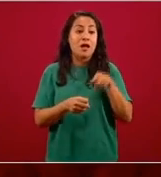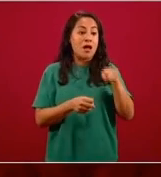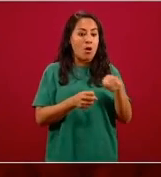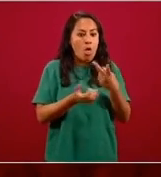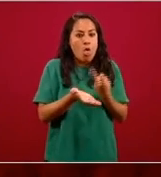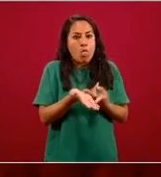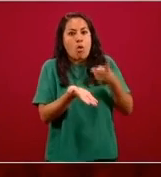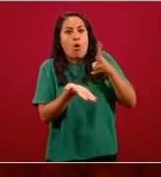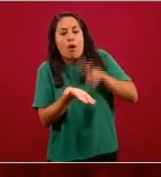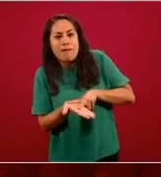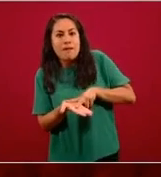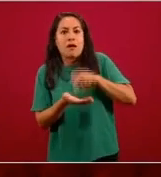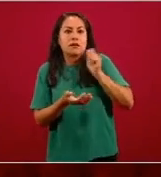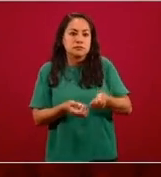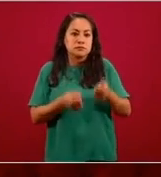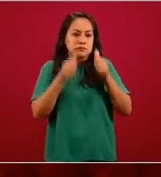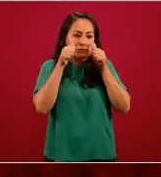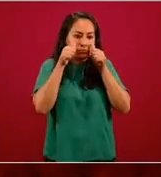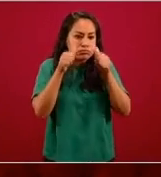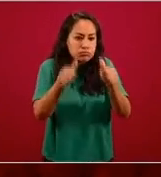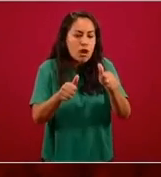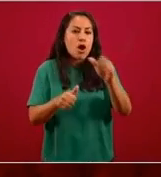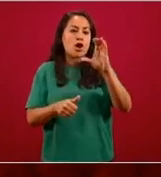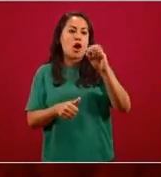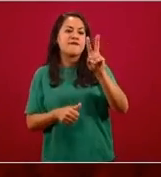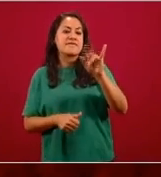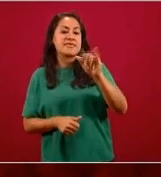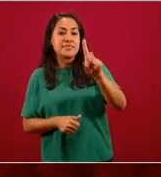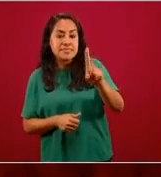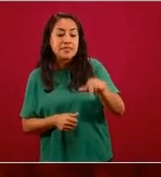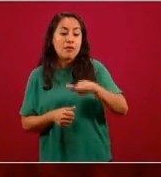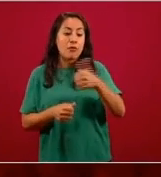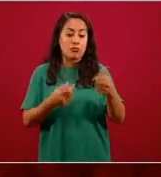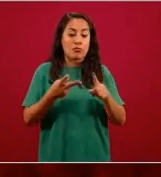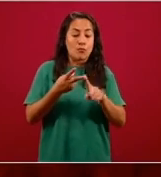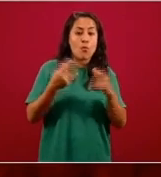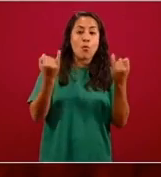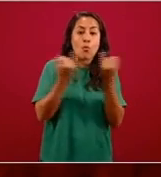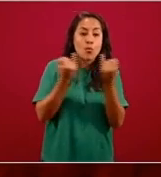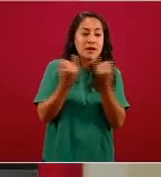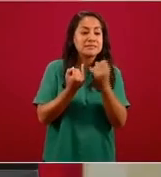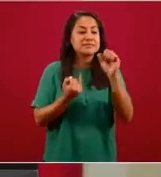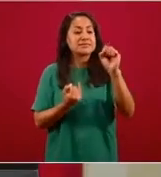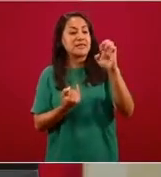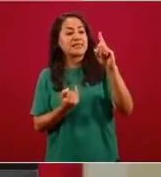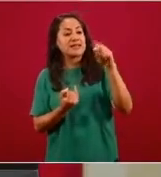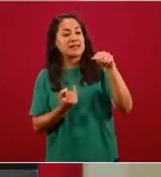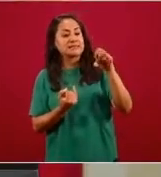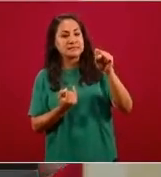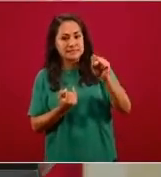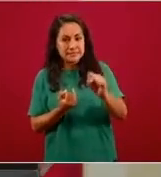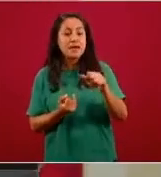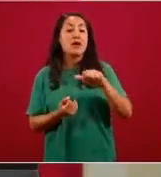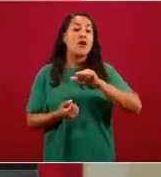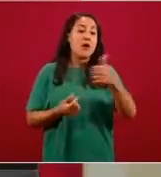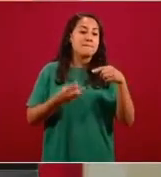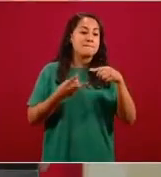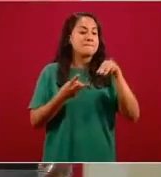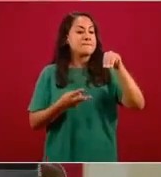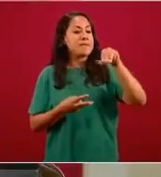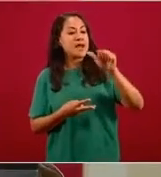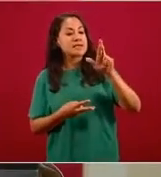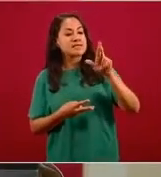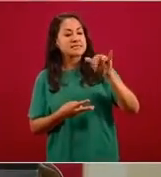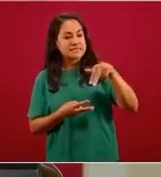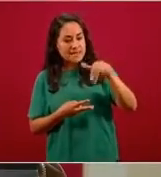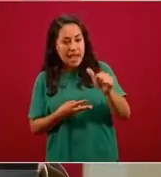we retrofitted the hospitals to make more room. And we had the plan N3 with the Navy and